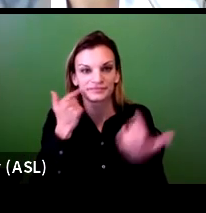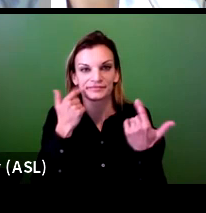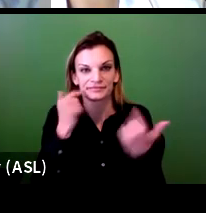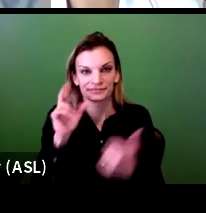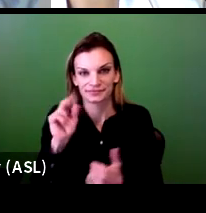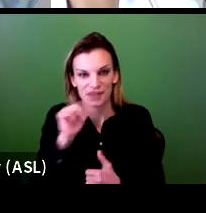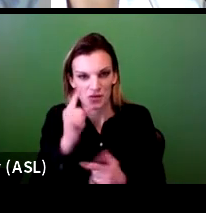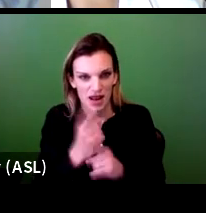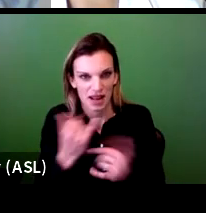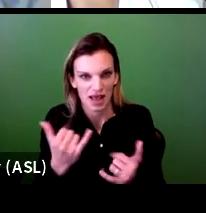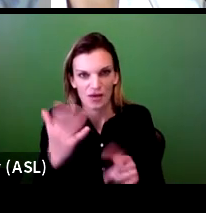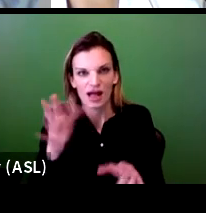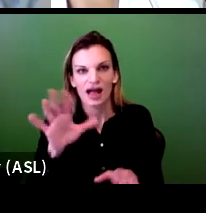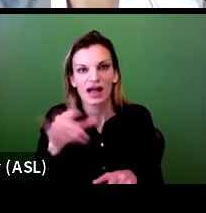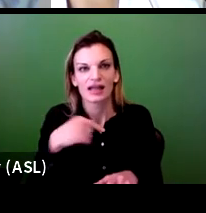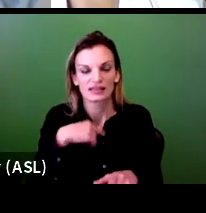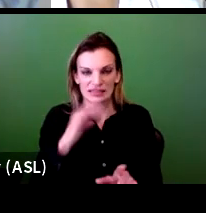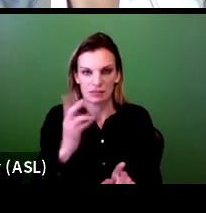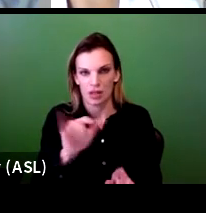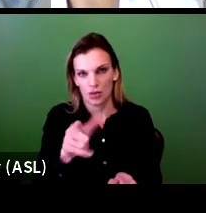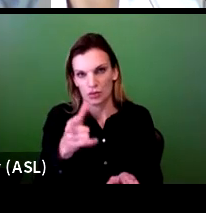Okay, would you We make a can see motion? you guys.